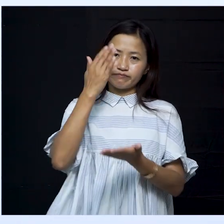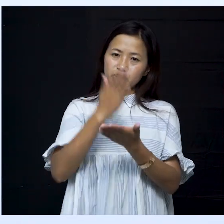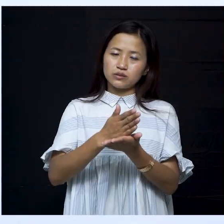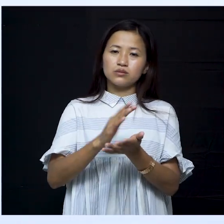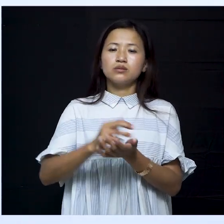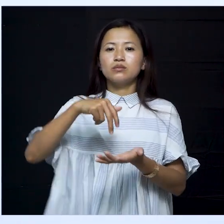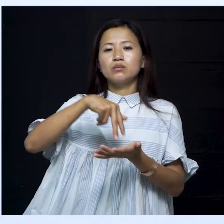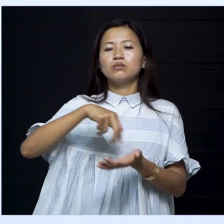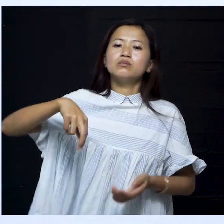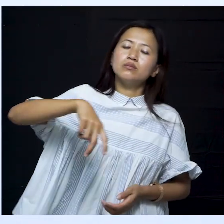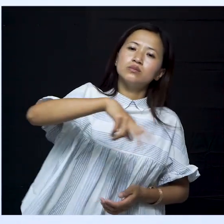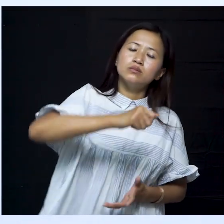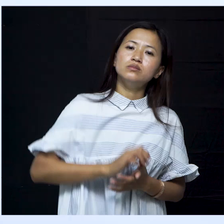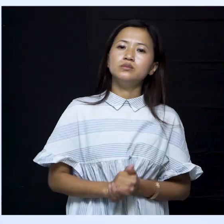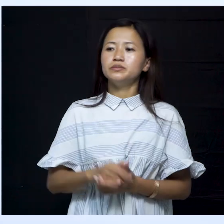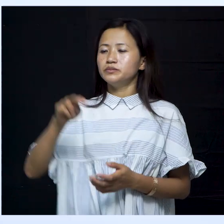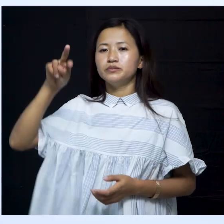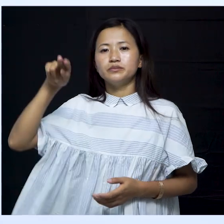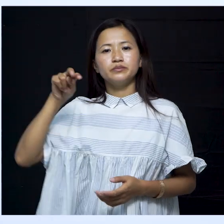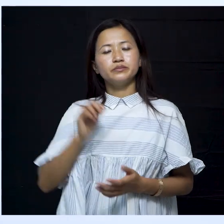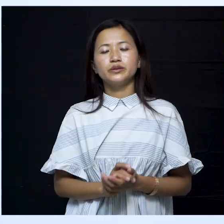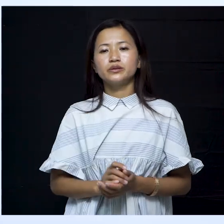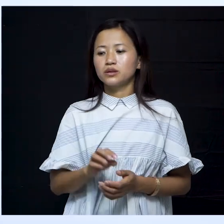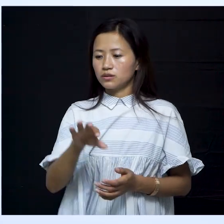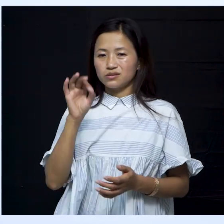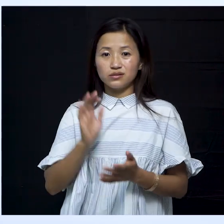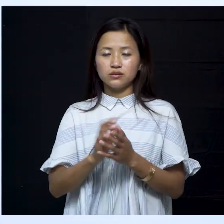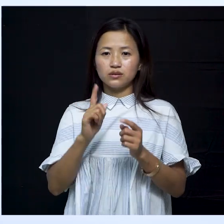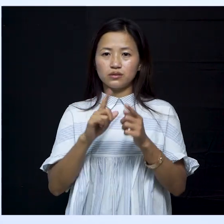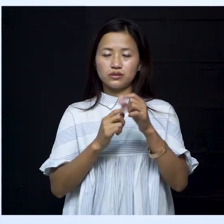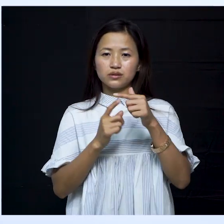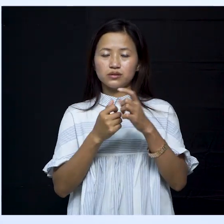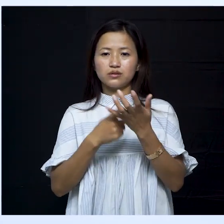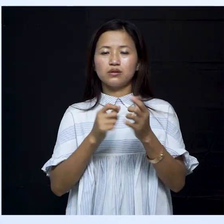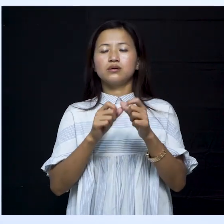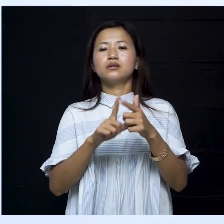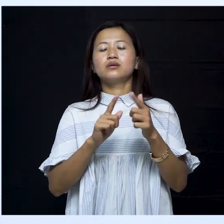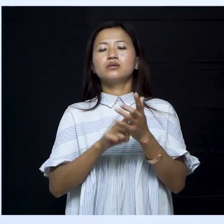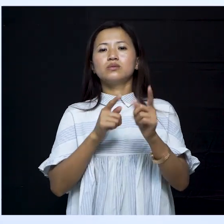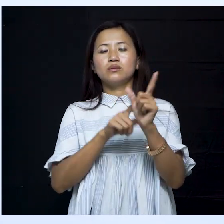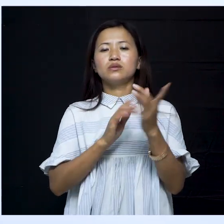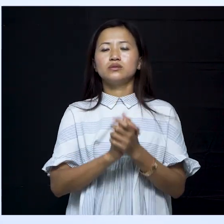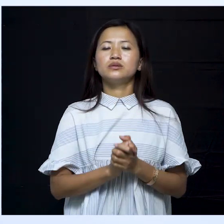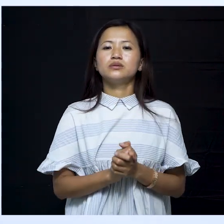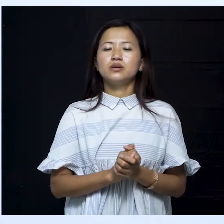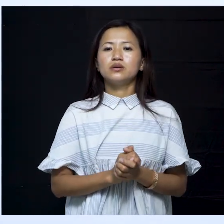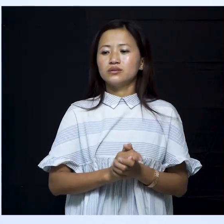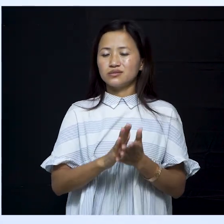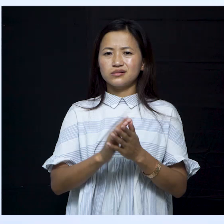If the meaning, when you took it literally, it can also get disintegrated, or it can also